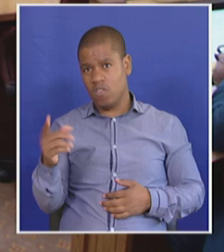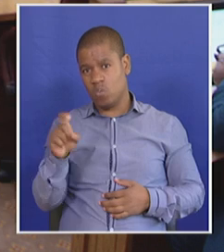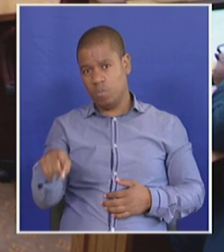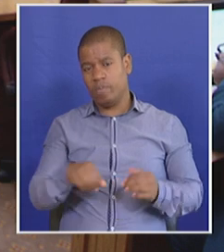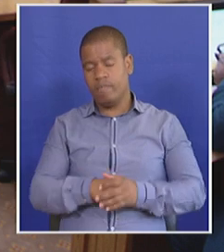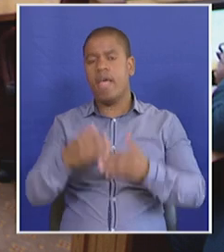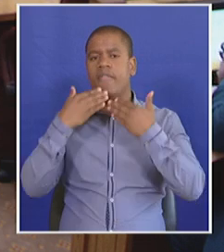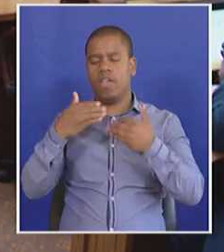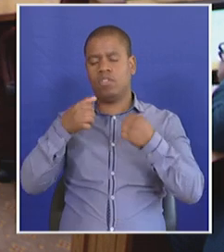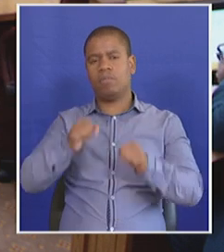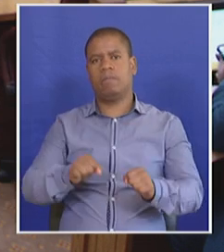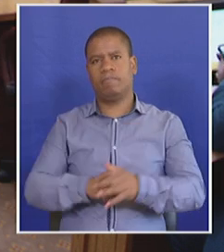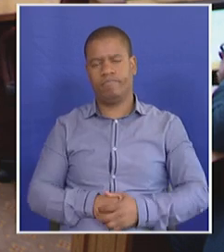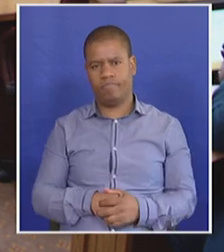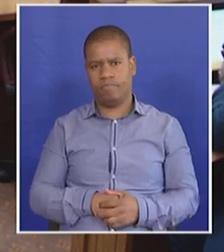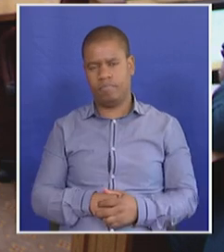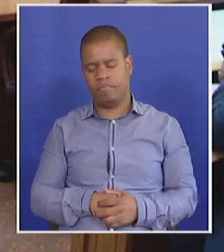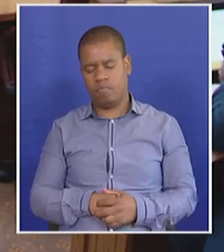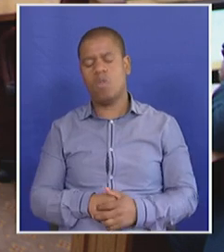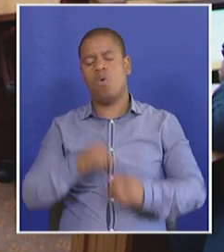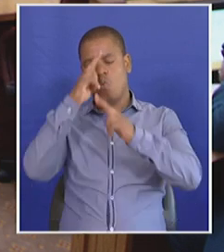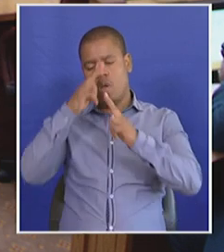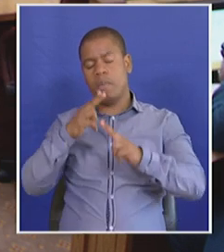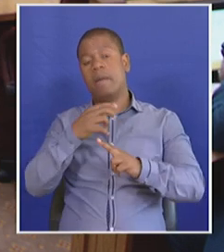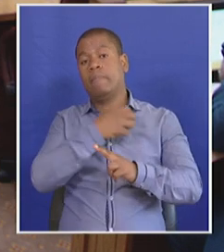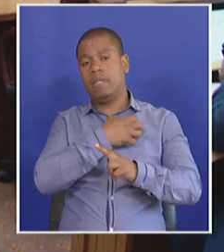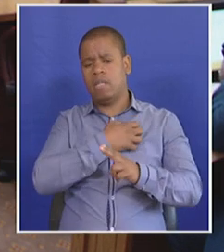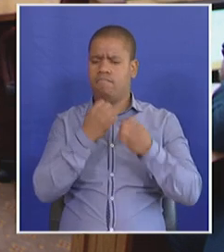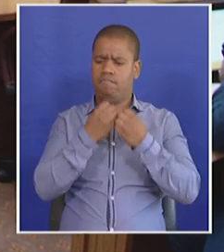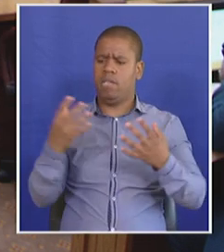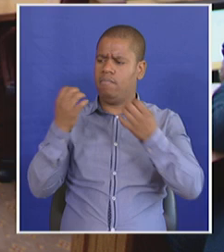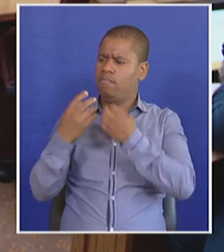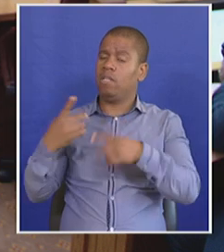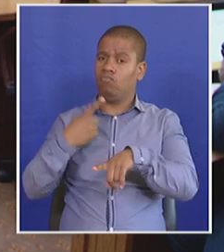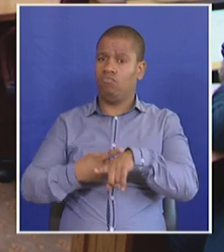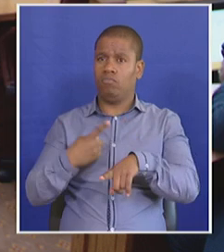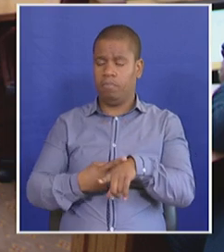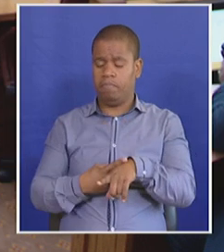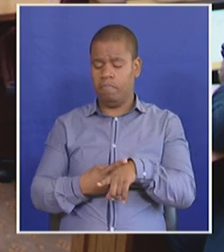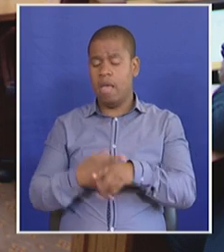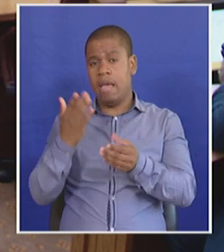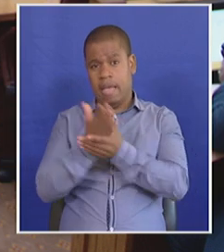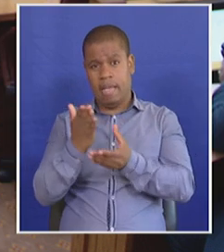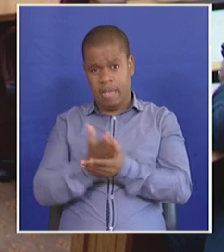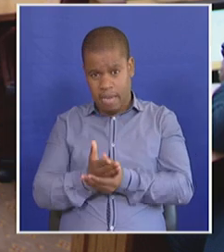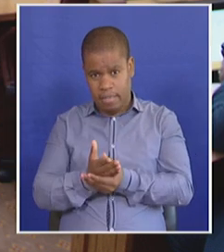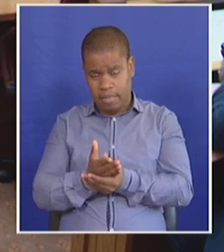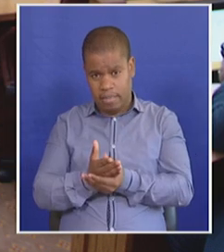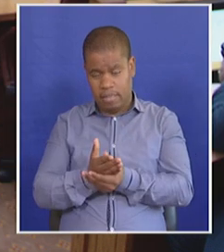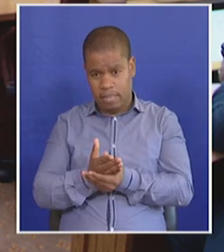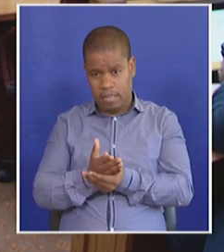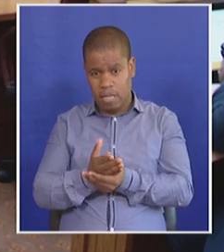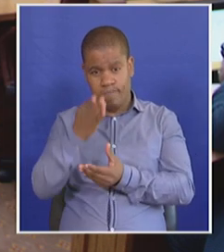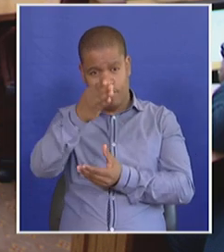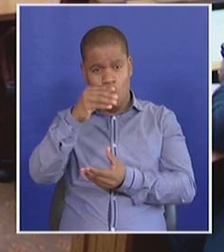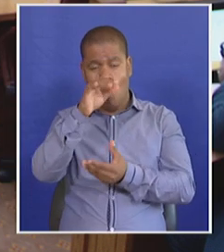Thank you, Chairperson. Honorable Minister, in many instances, case information is lost in police stations, resulting